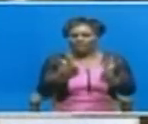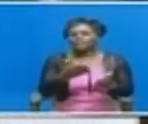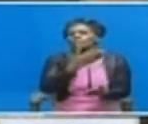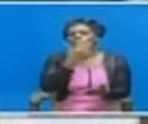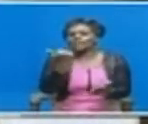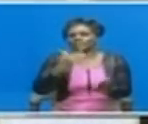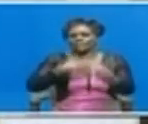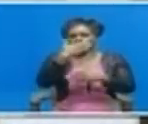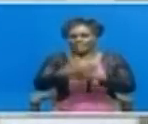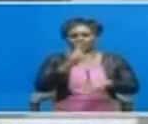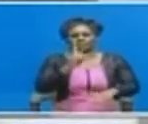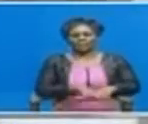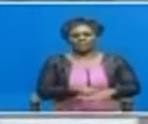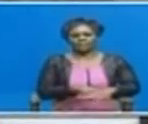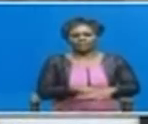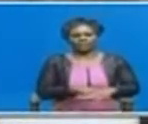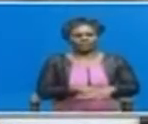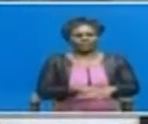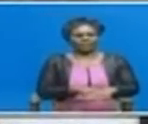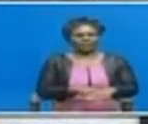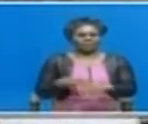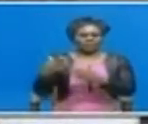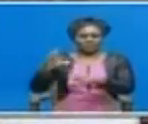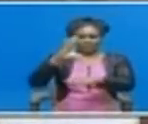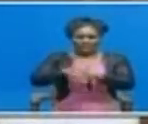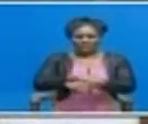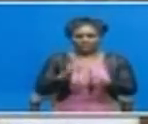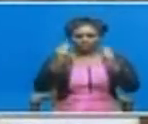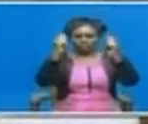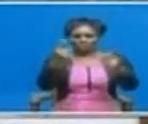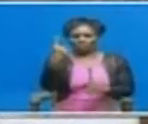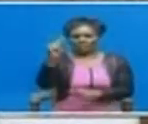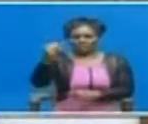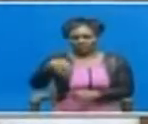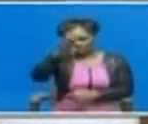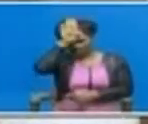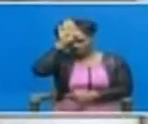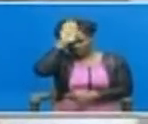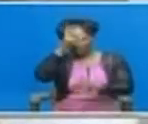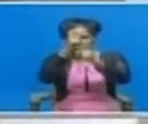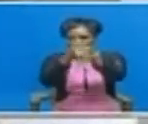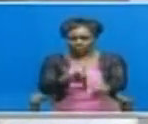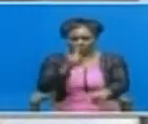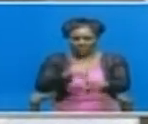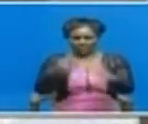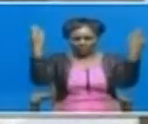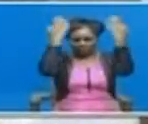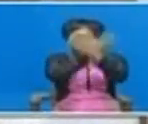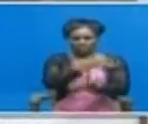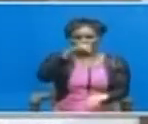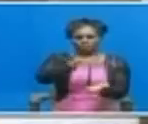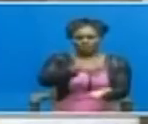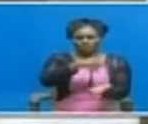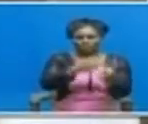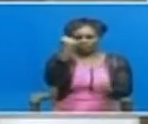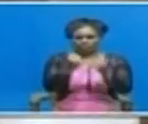we can at the next five events. Tejas Hirani won the Formula Golf 1000 in Dubai, scored four awards during the night, including